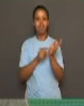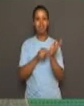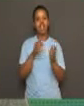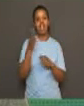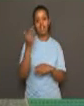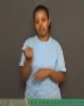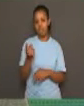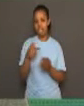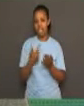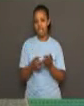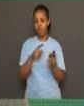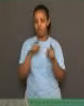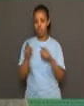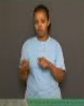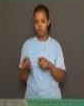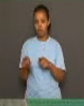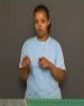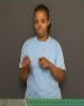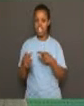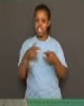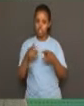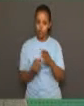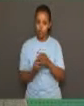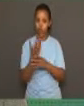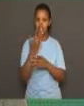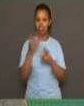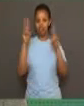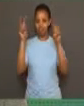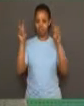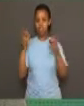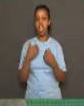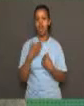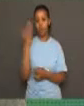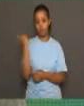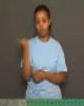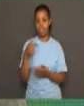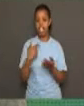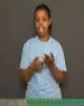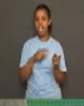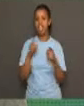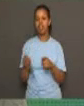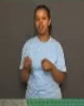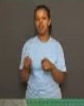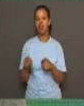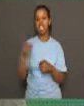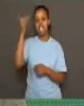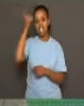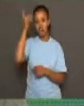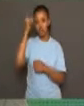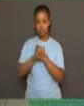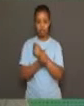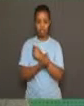1859 called On the Origin of Species. The basics of Darwin's theory